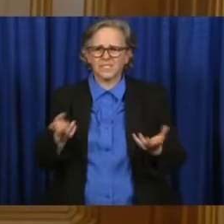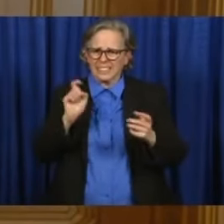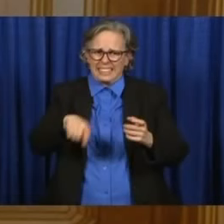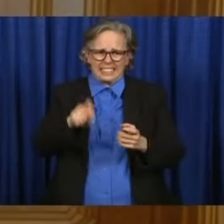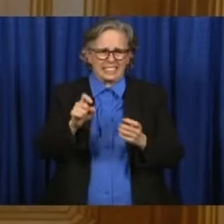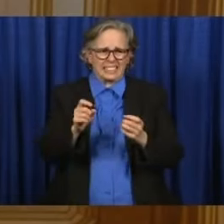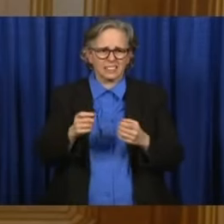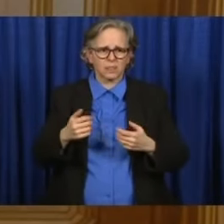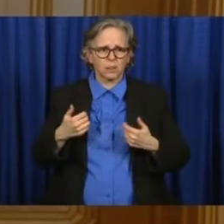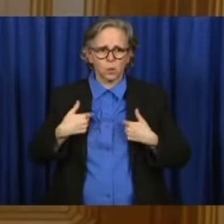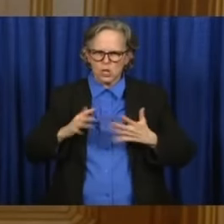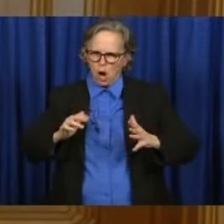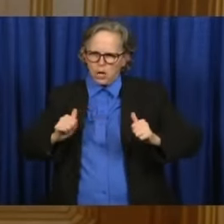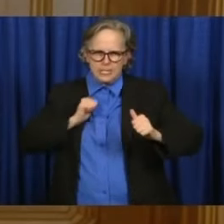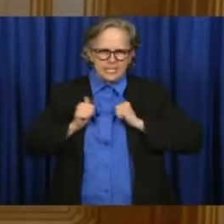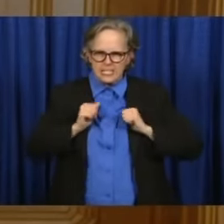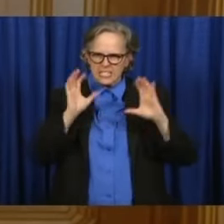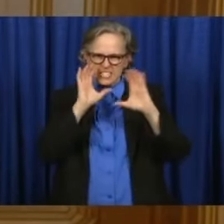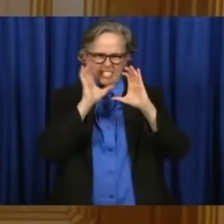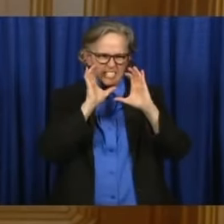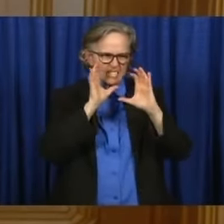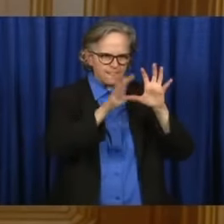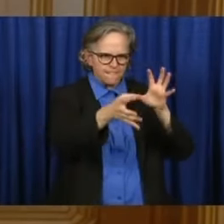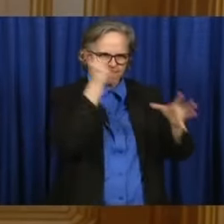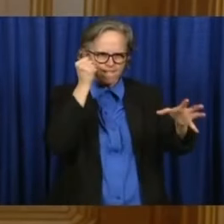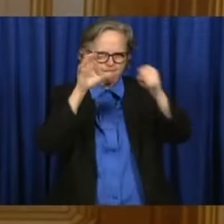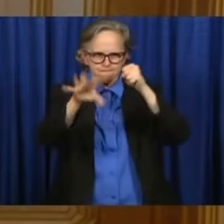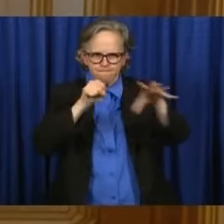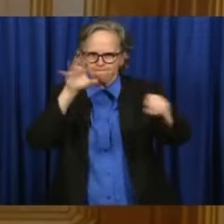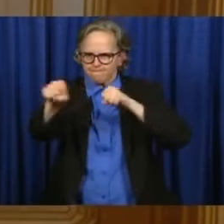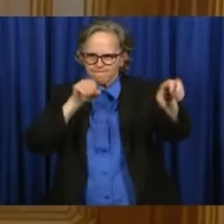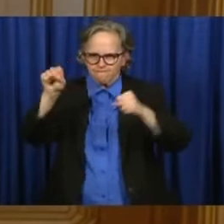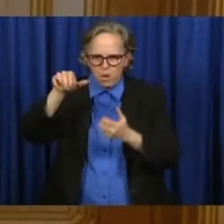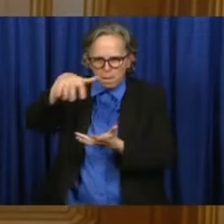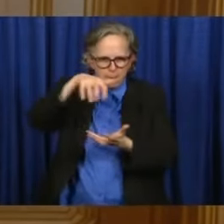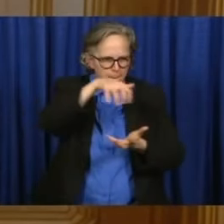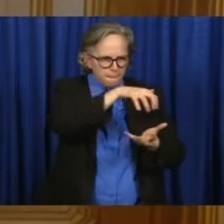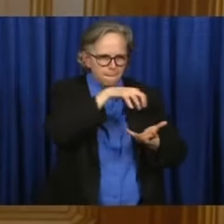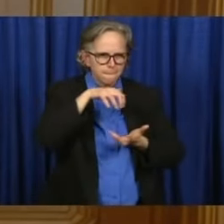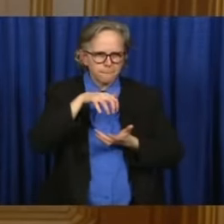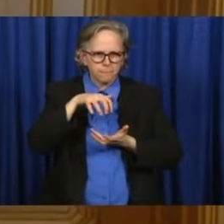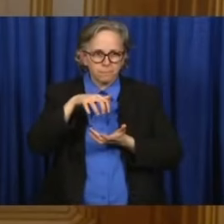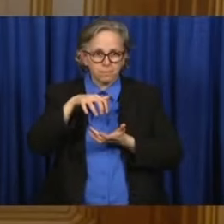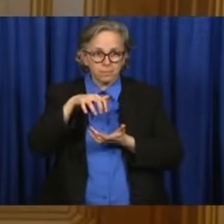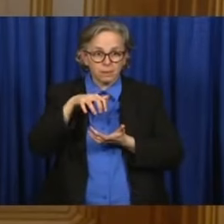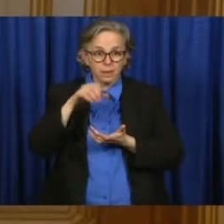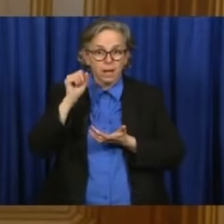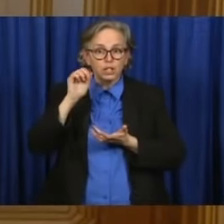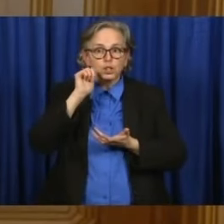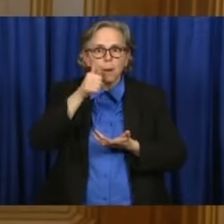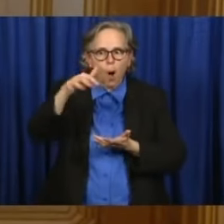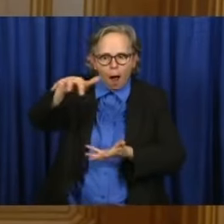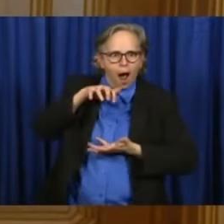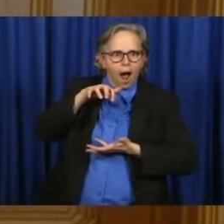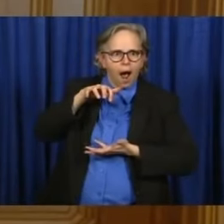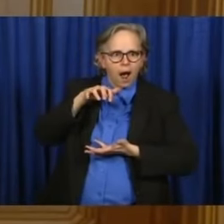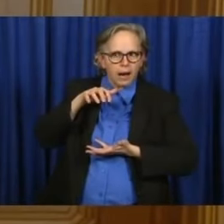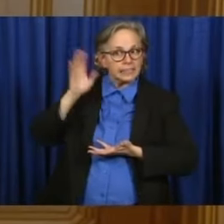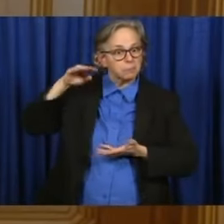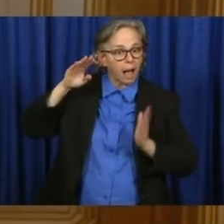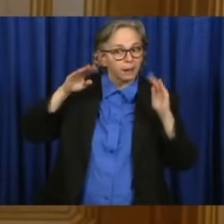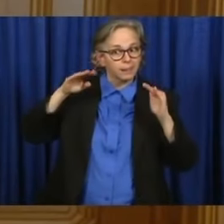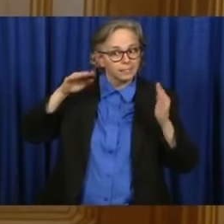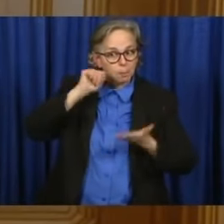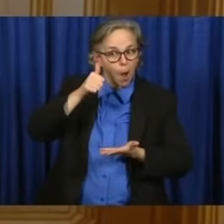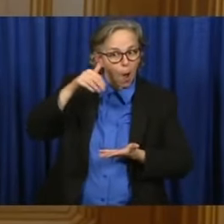aggressively seeking that. We're getting it. We get a shipment in tomorrow, for example. It's due in tomorrow.